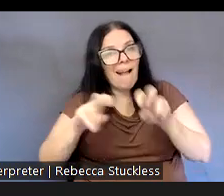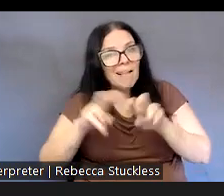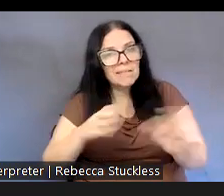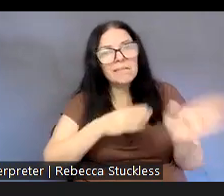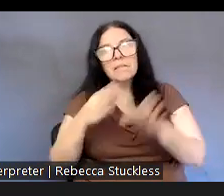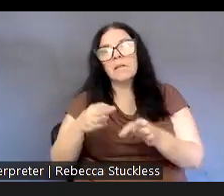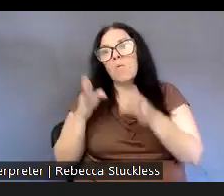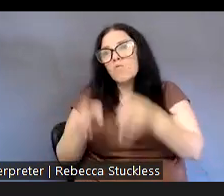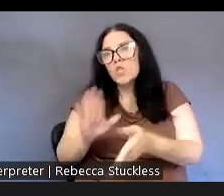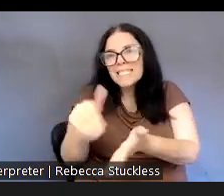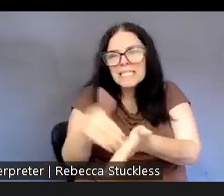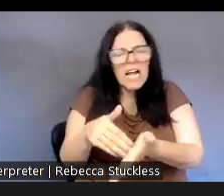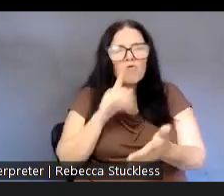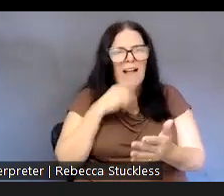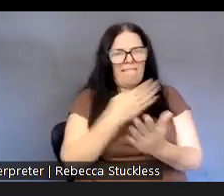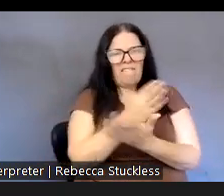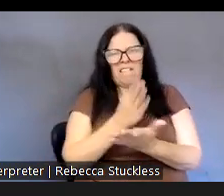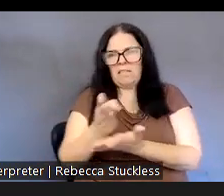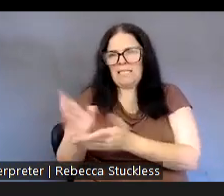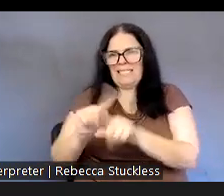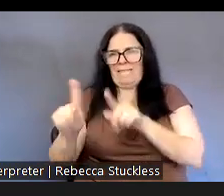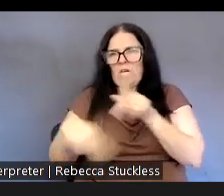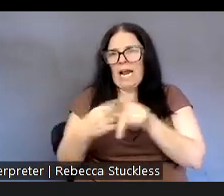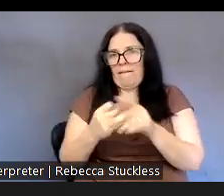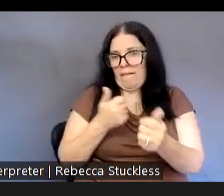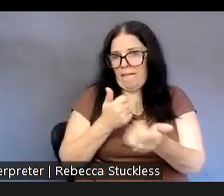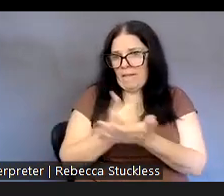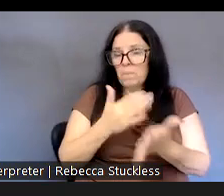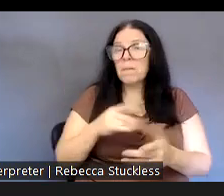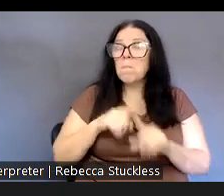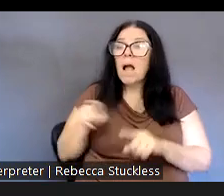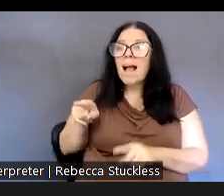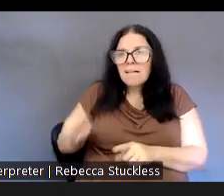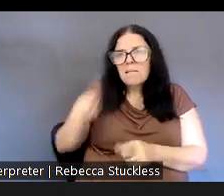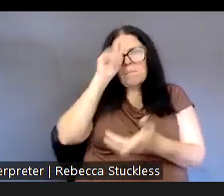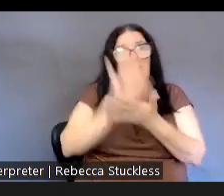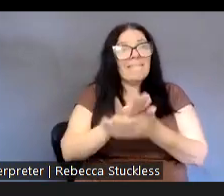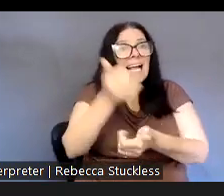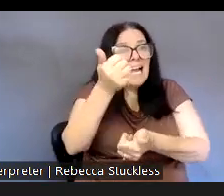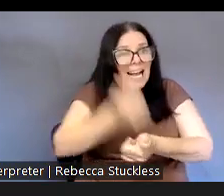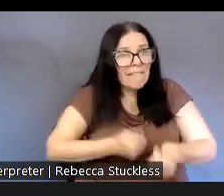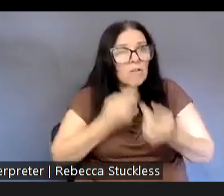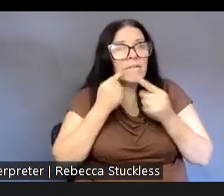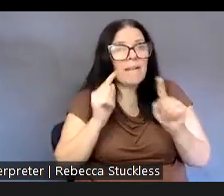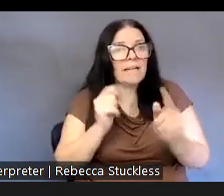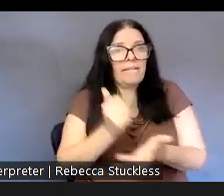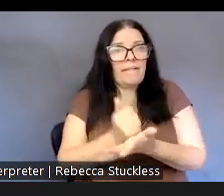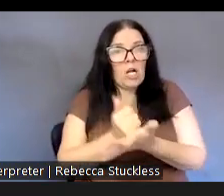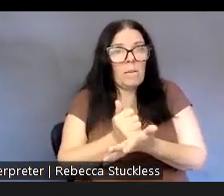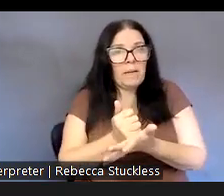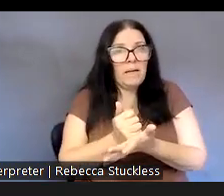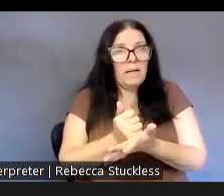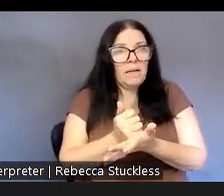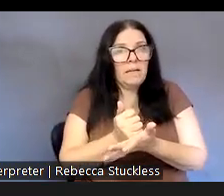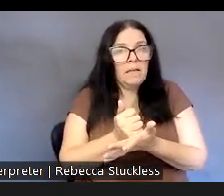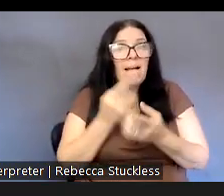person-centered therapy, that all effective therapies uh, are effective